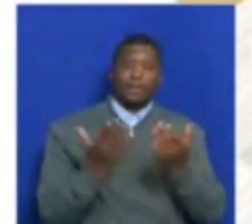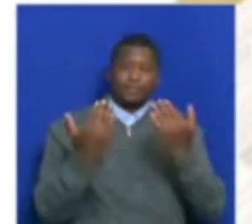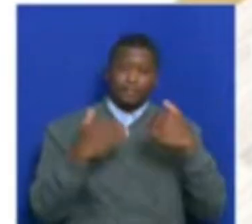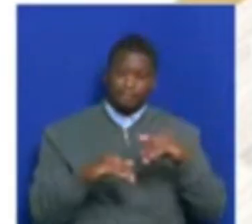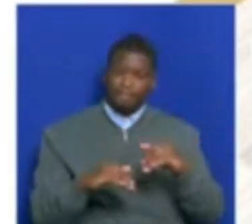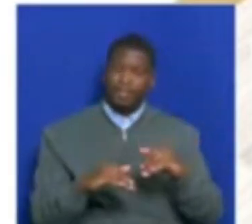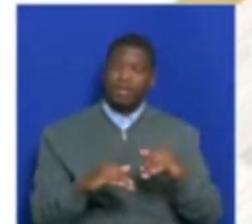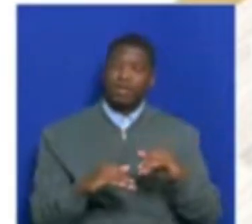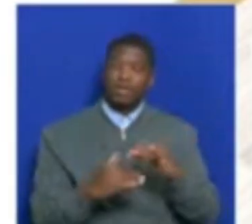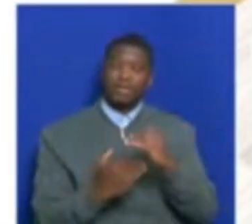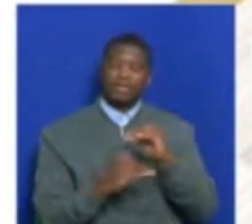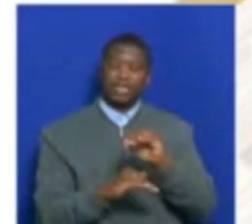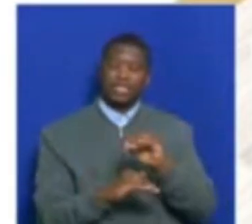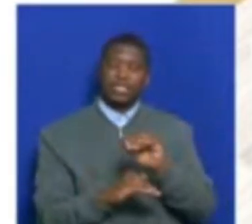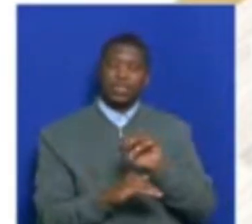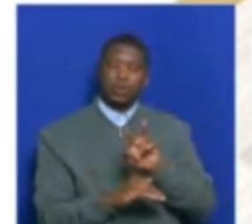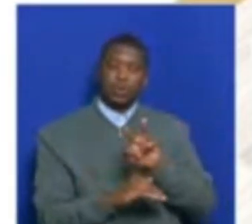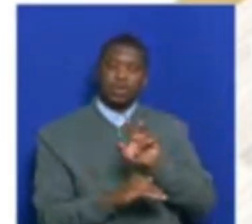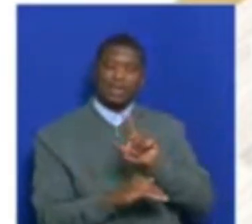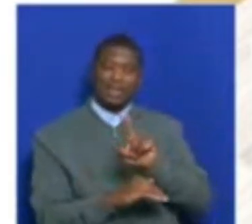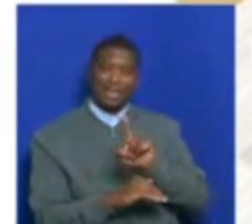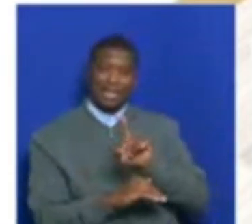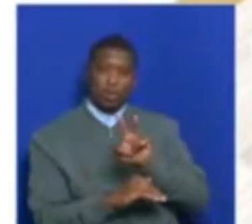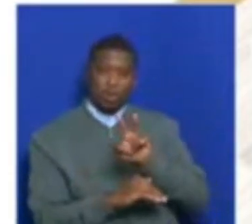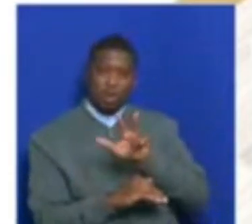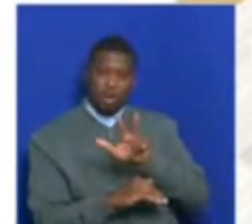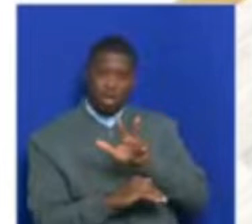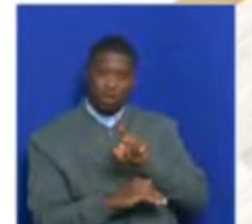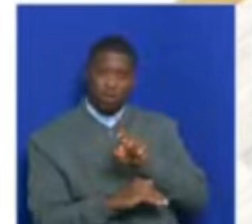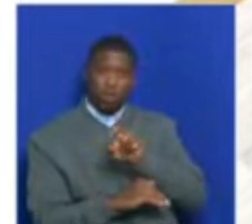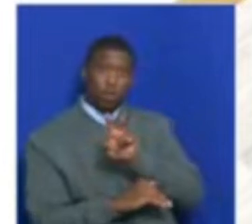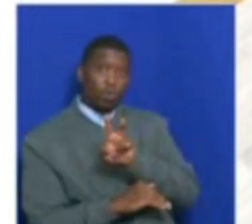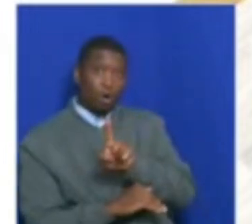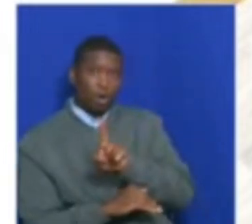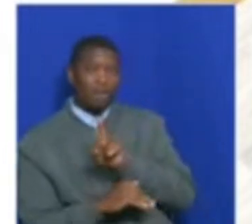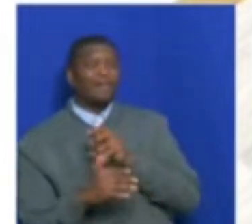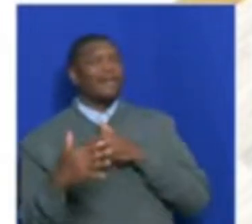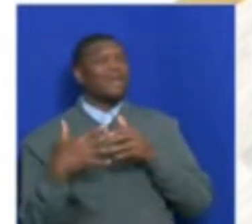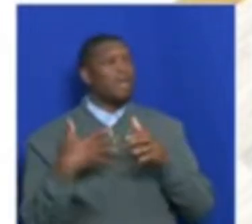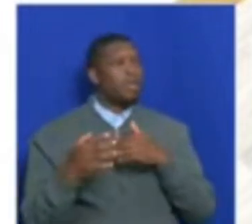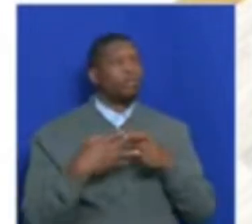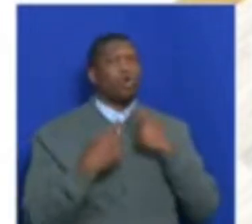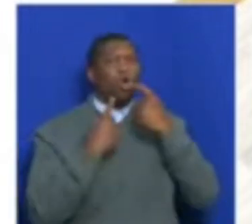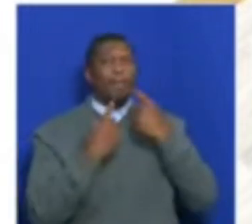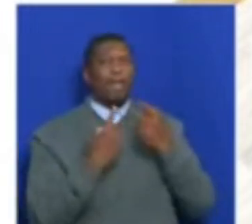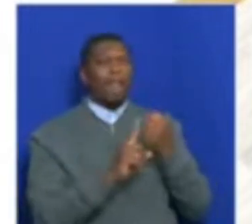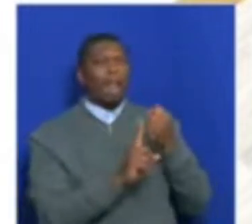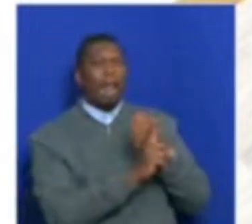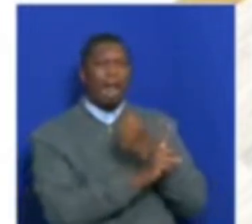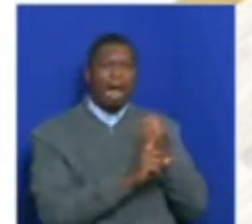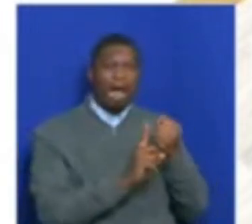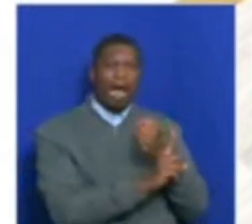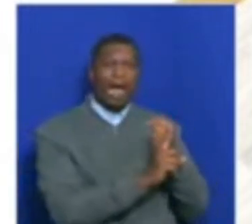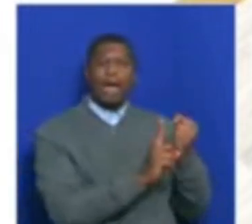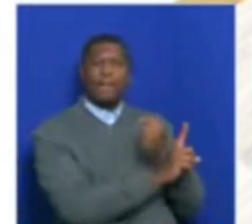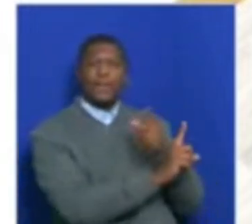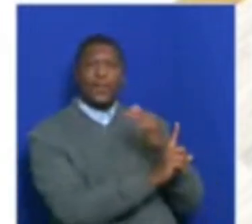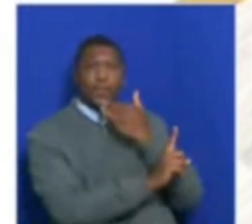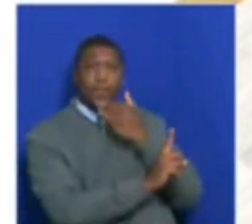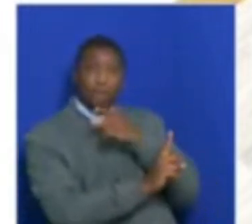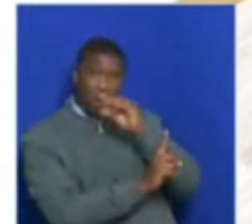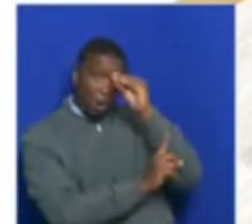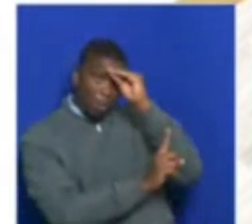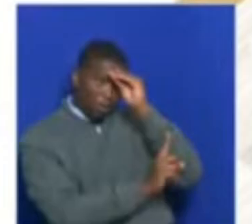28(1)(f) is any complaint of torture or assault against a police officer in the execution of his or